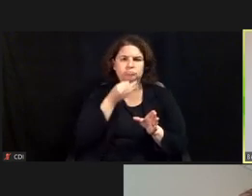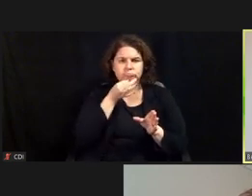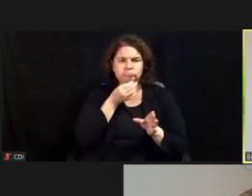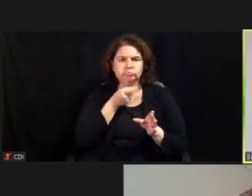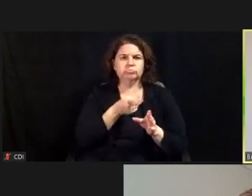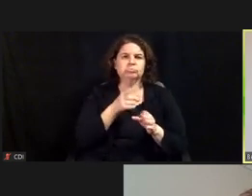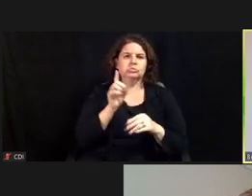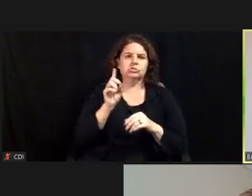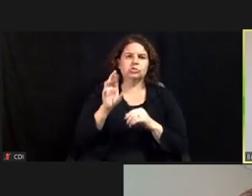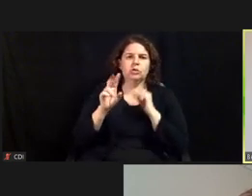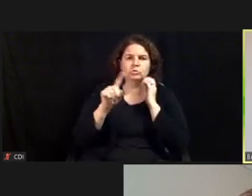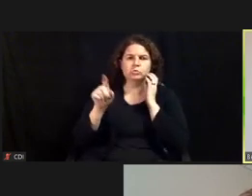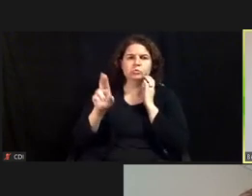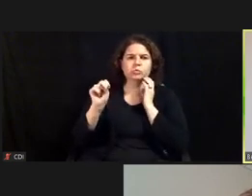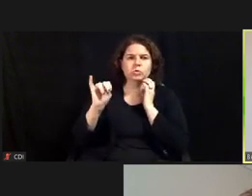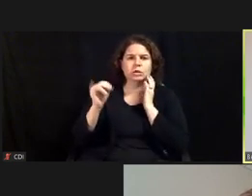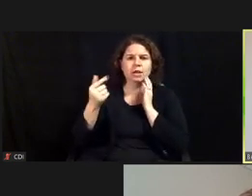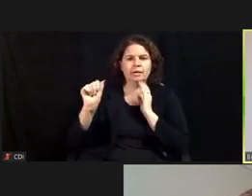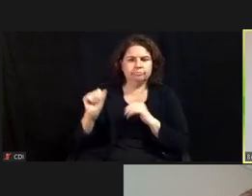And I also want to mention